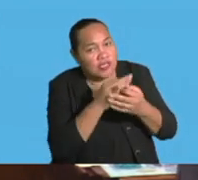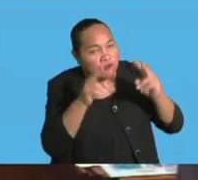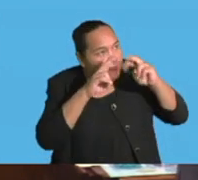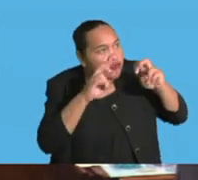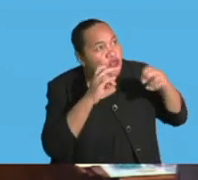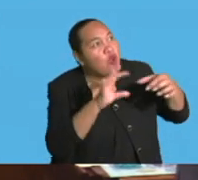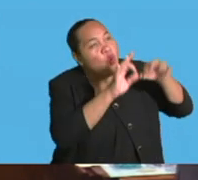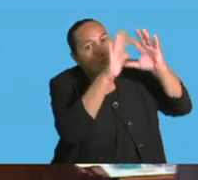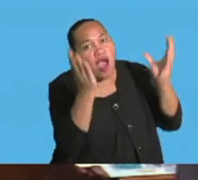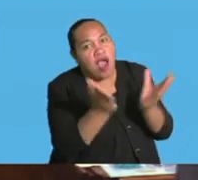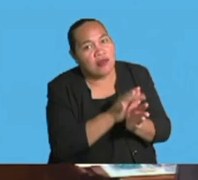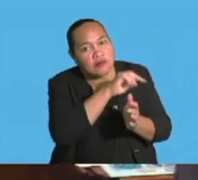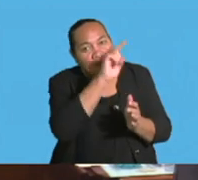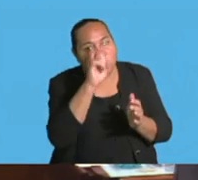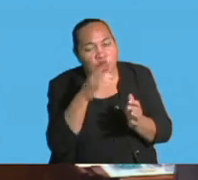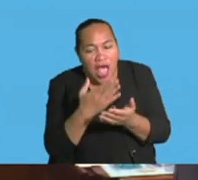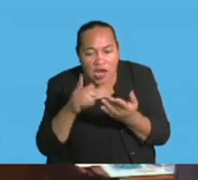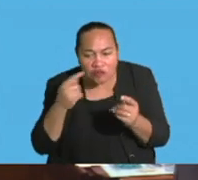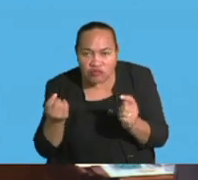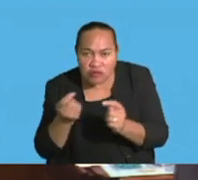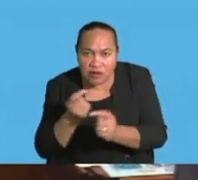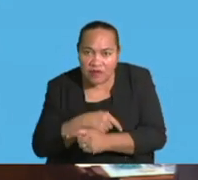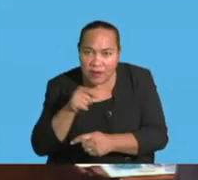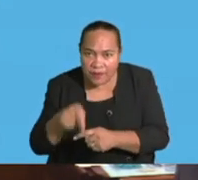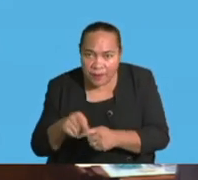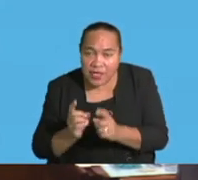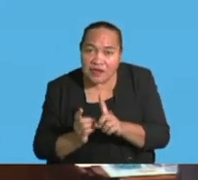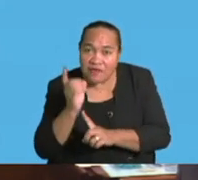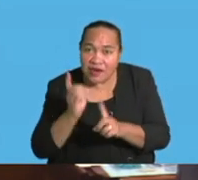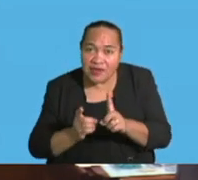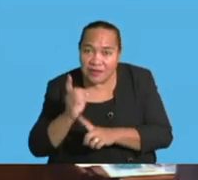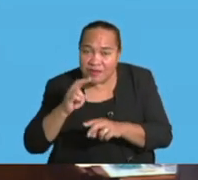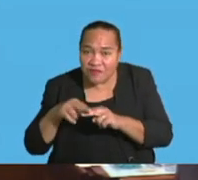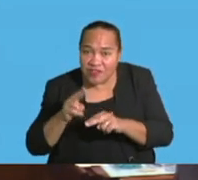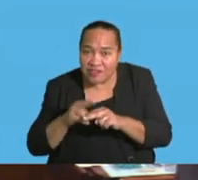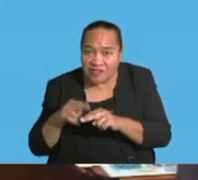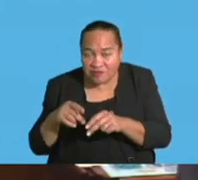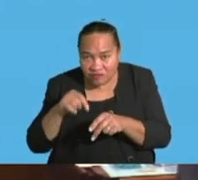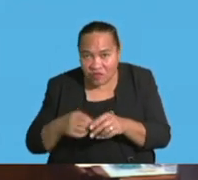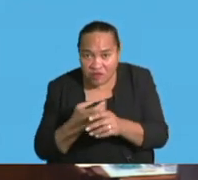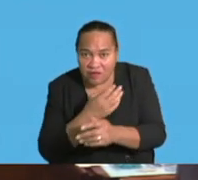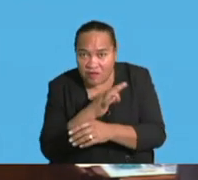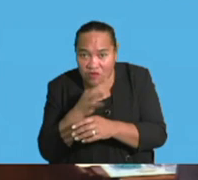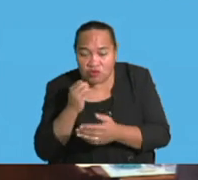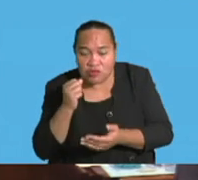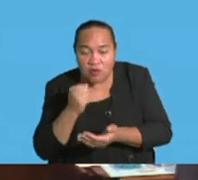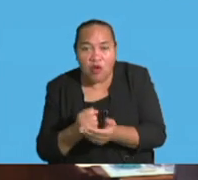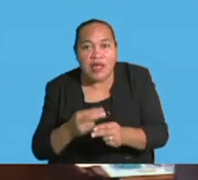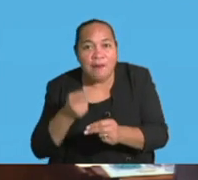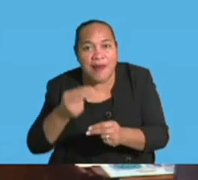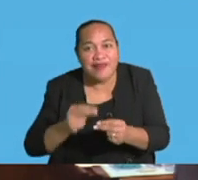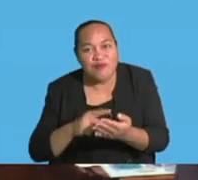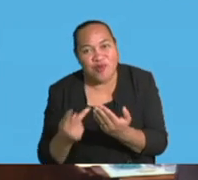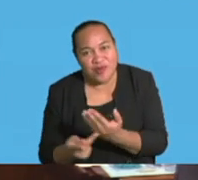the world to redefine the division's role and to develop Fiji's seed bank to support Fiji's tree planting program.